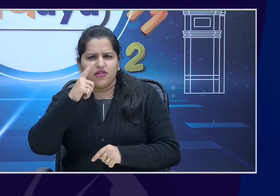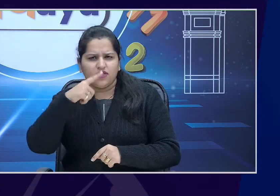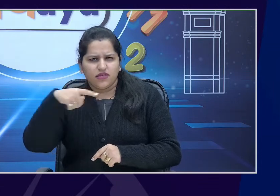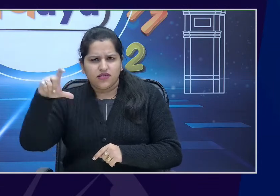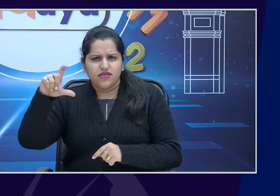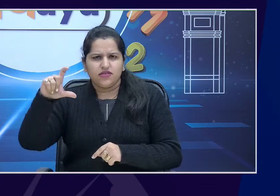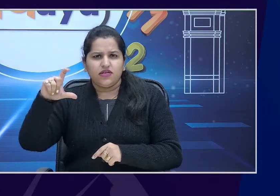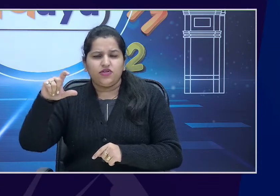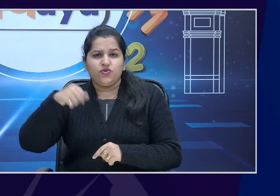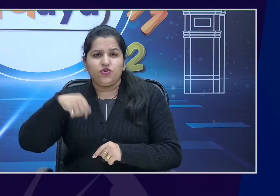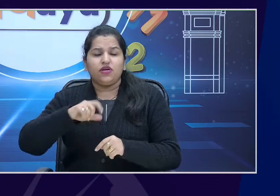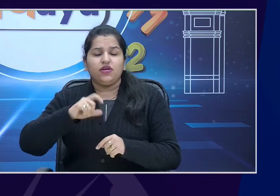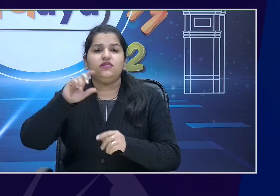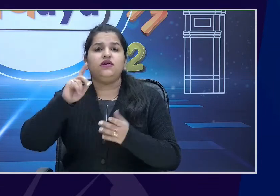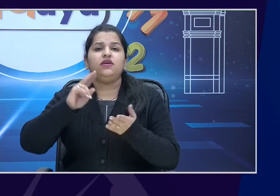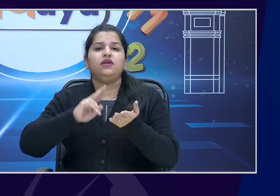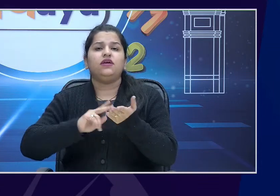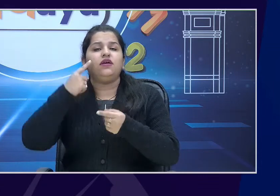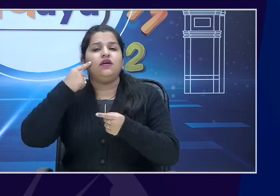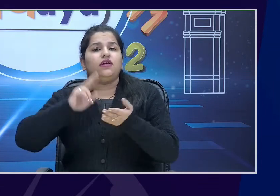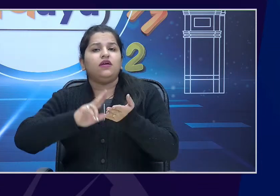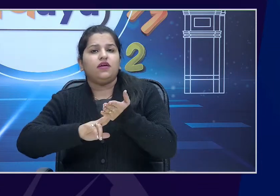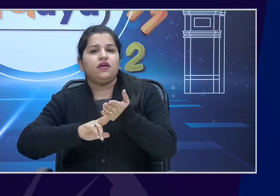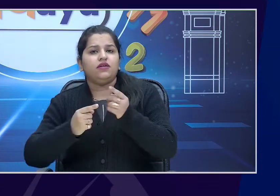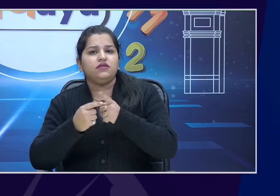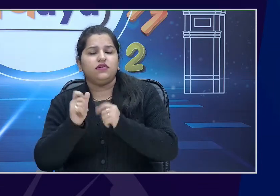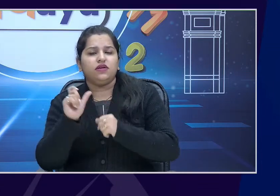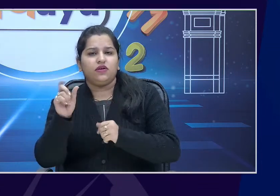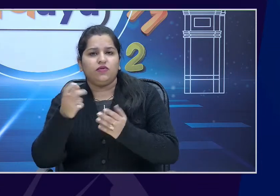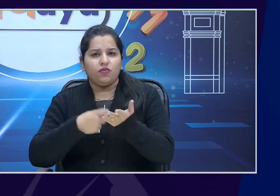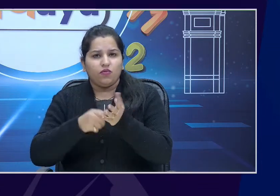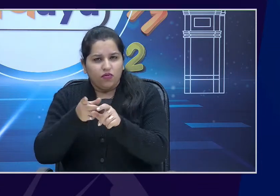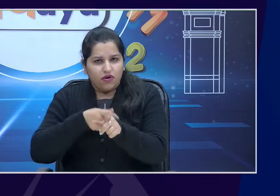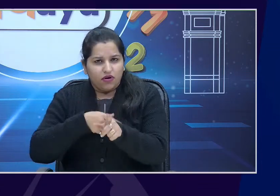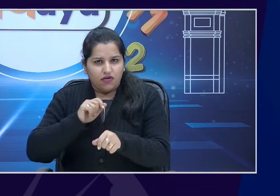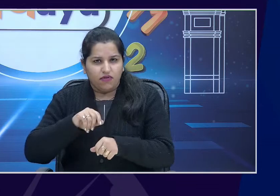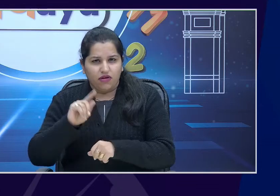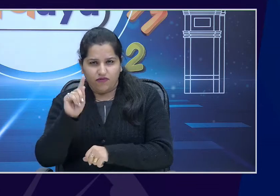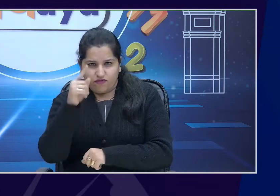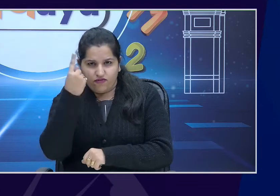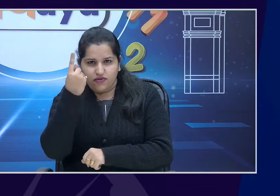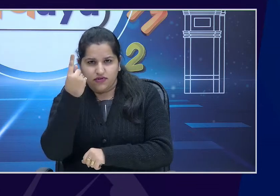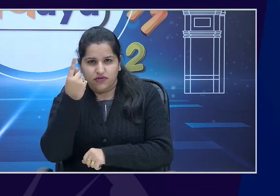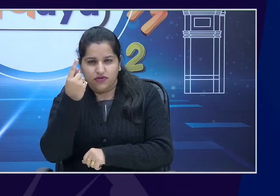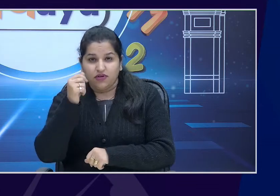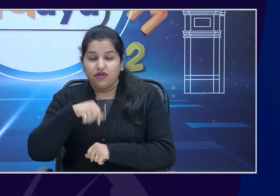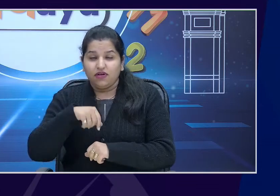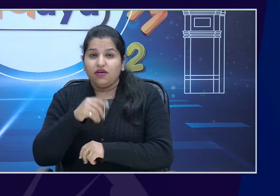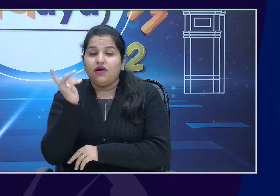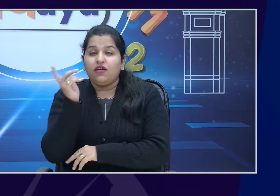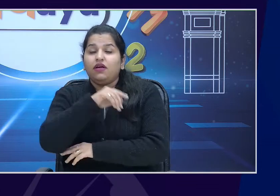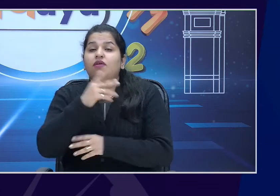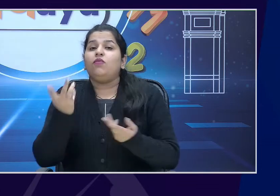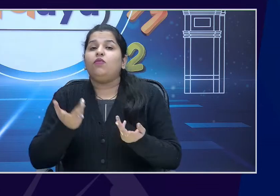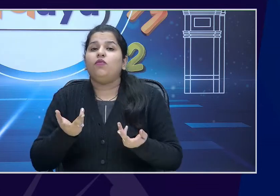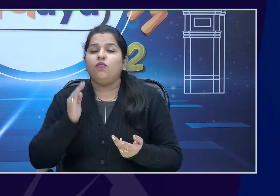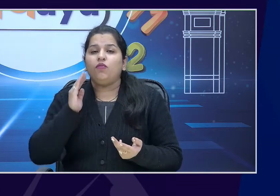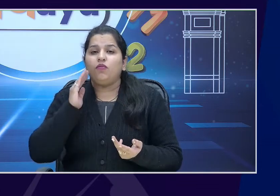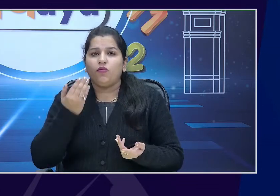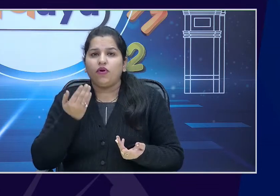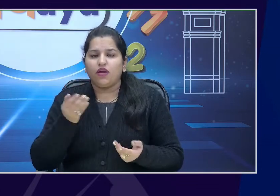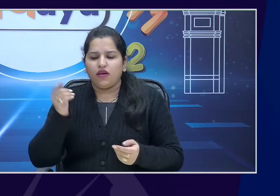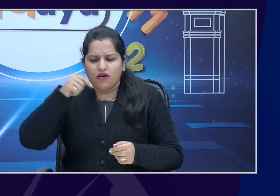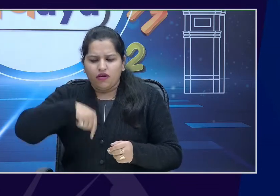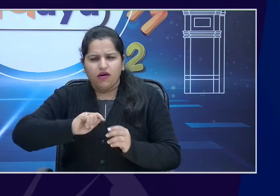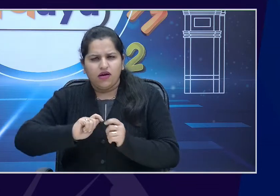And 11th century, and it is by the first diary which resembles the diary of